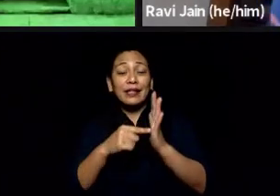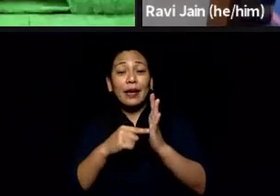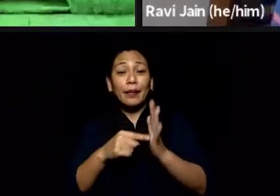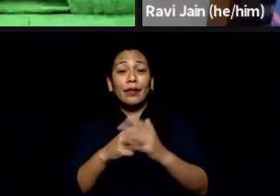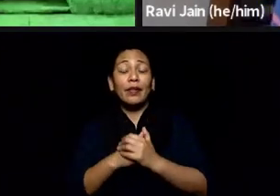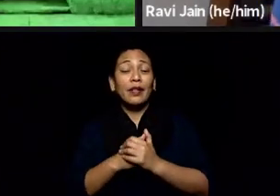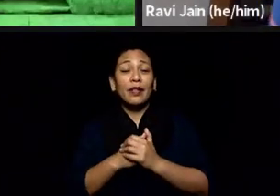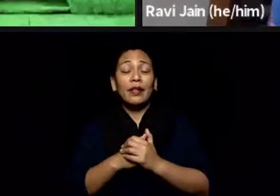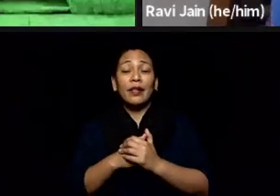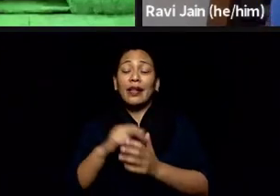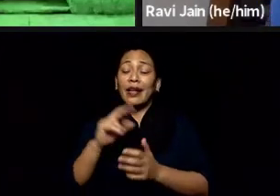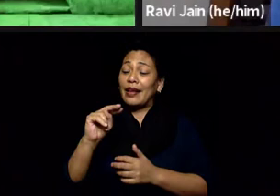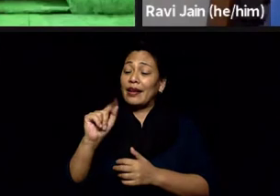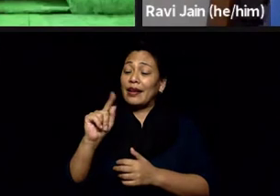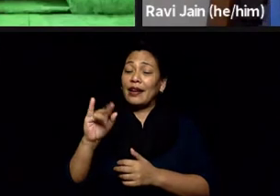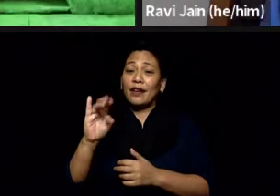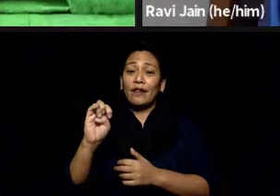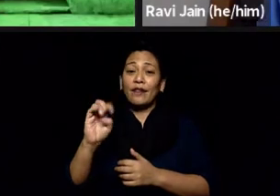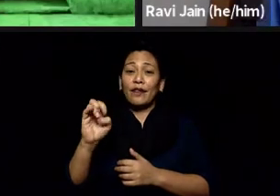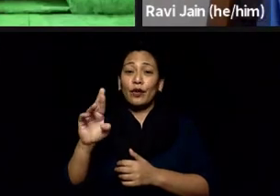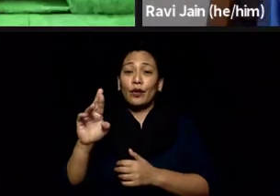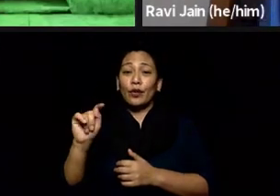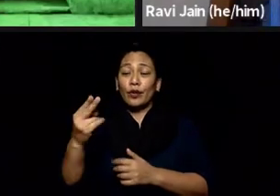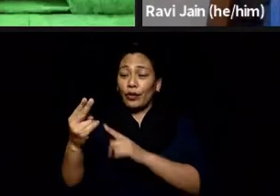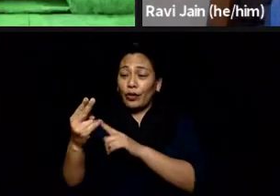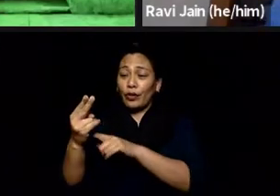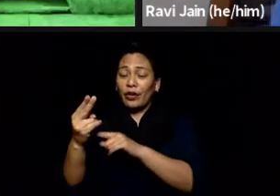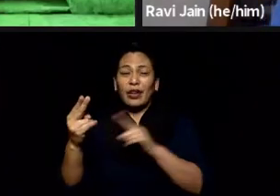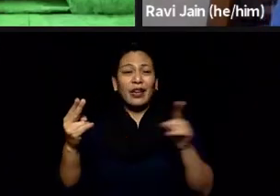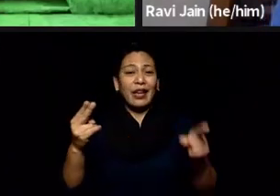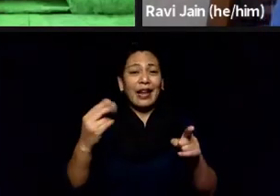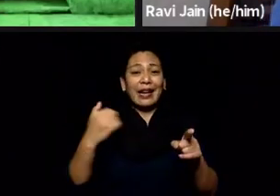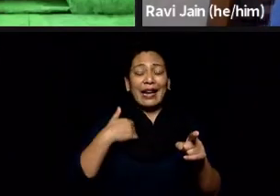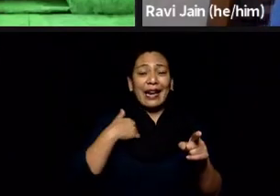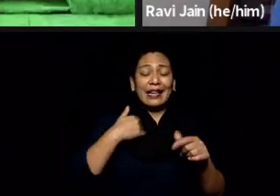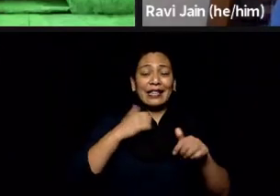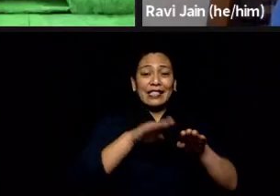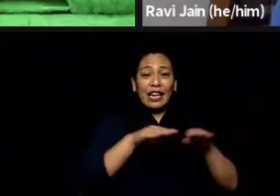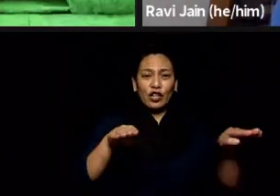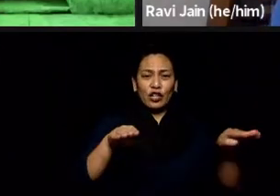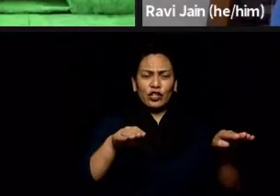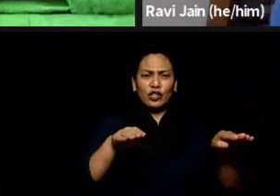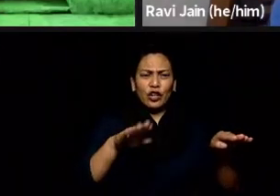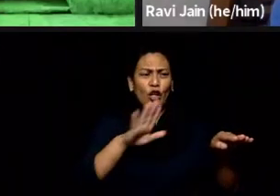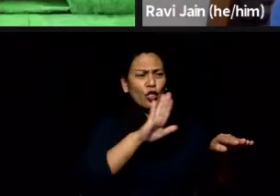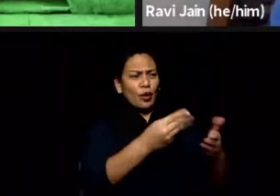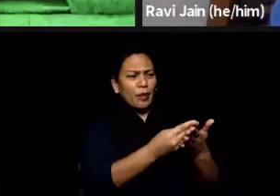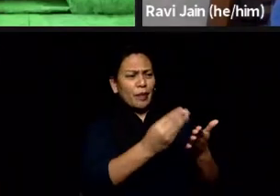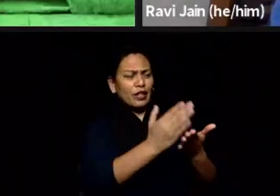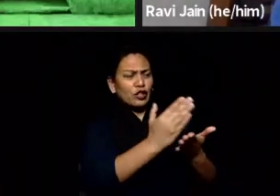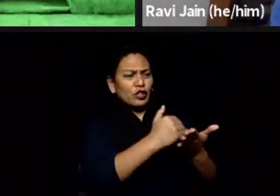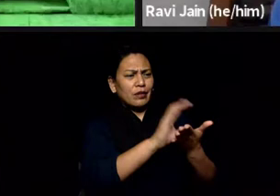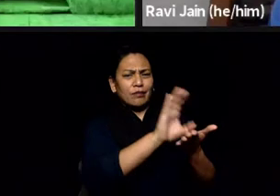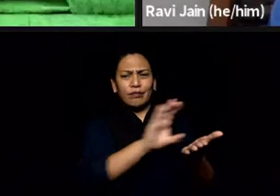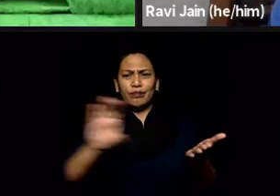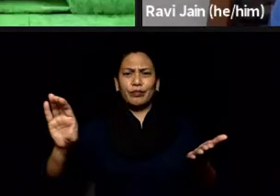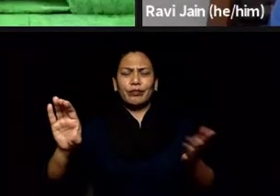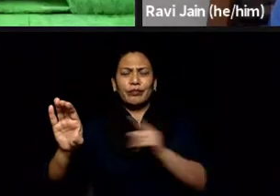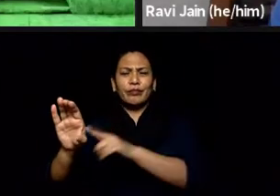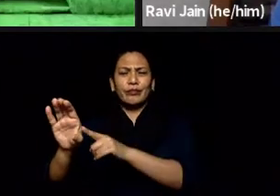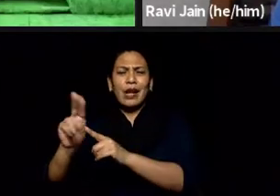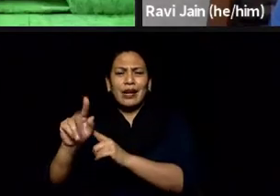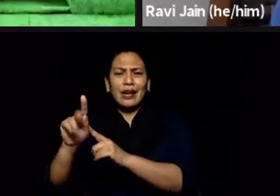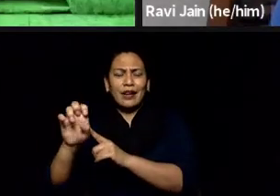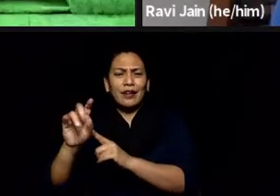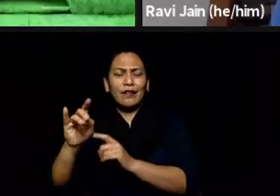give Native Earth Canadian Stage's budget. How would that change everything? That would take the power away from